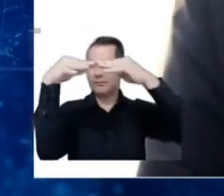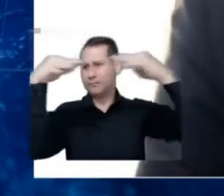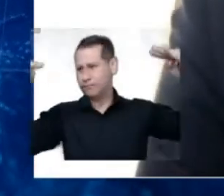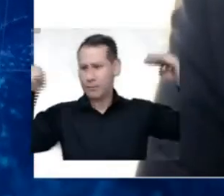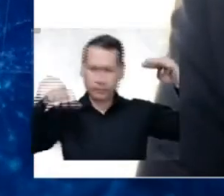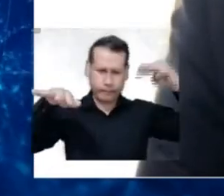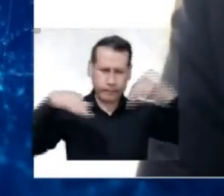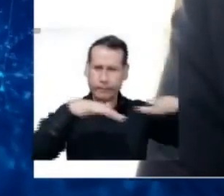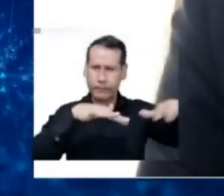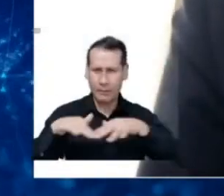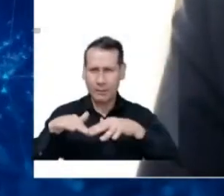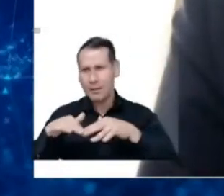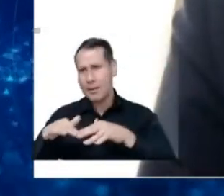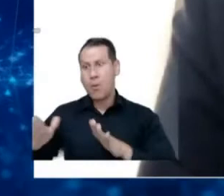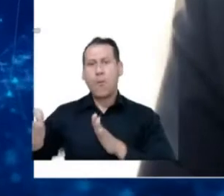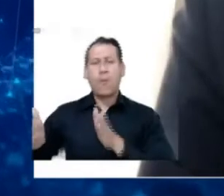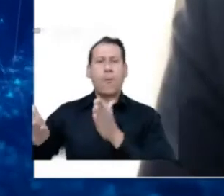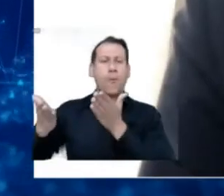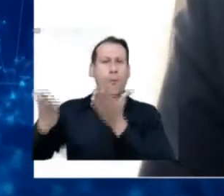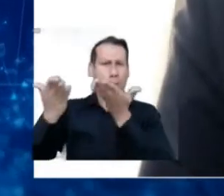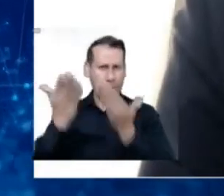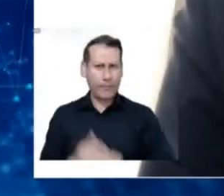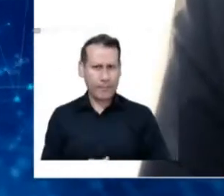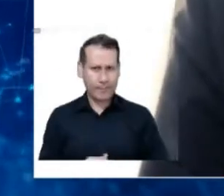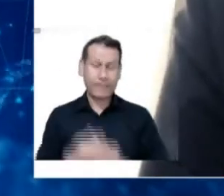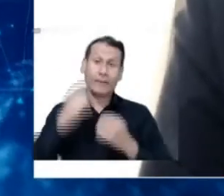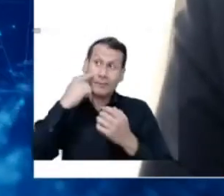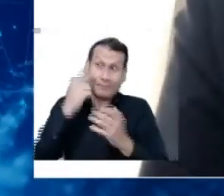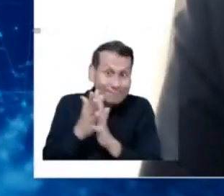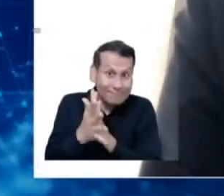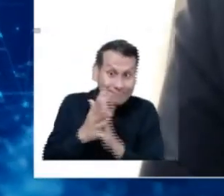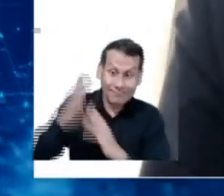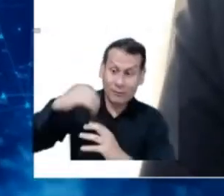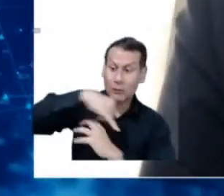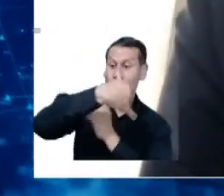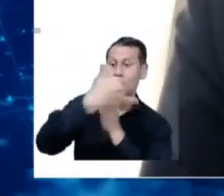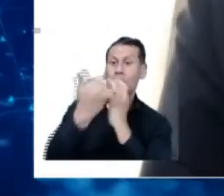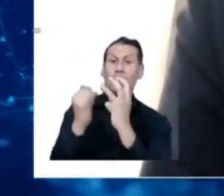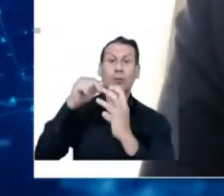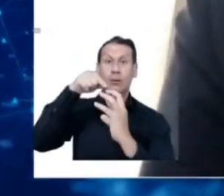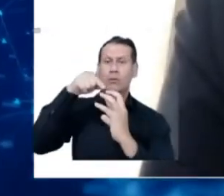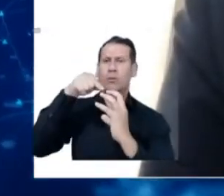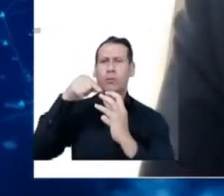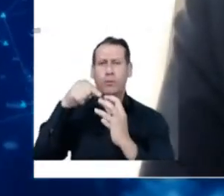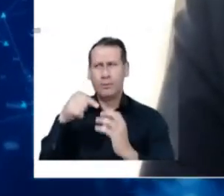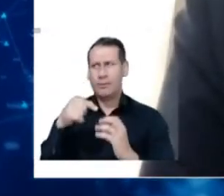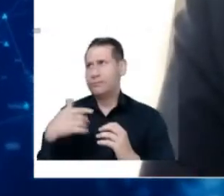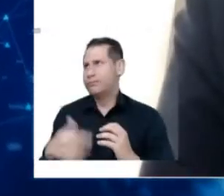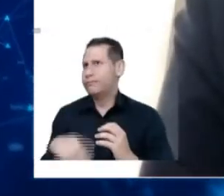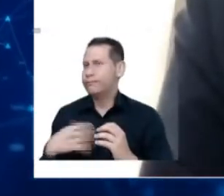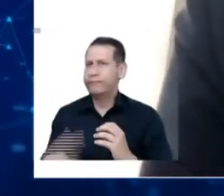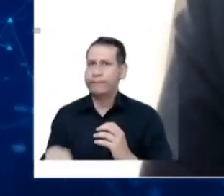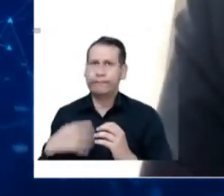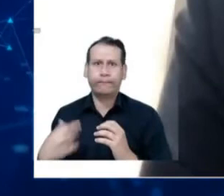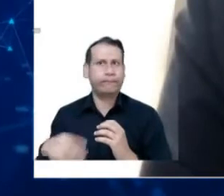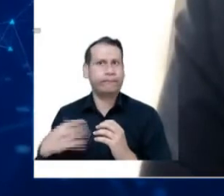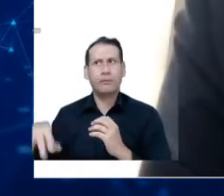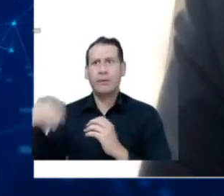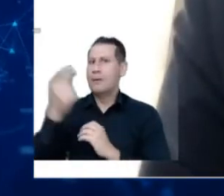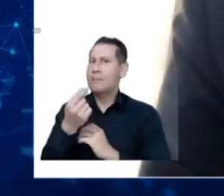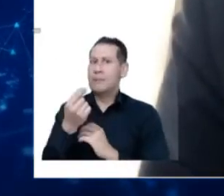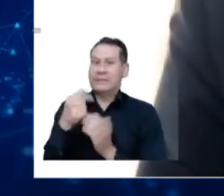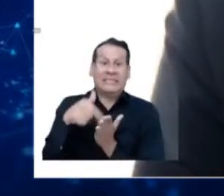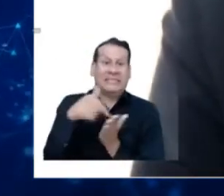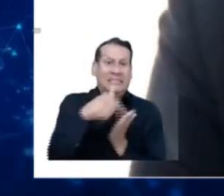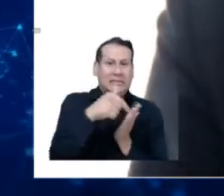And as was mentioned by the Robles Commissioner, we're using the G2s that have greater efficiency in terms of costs for the